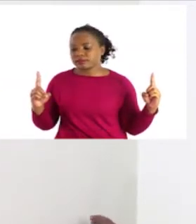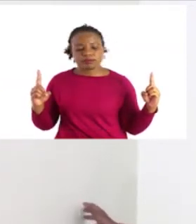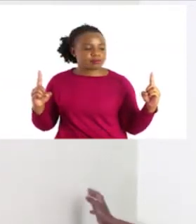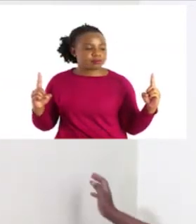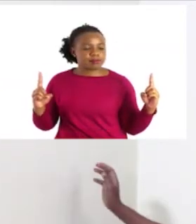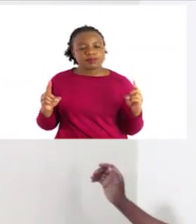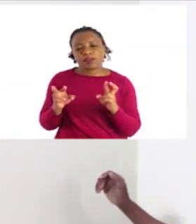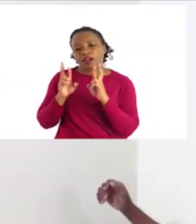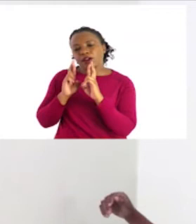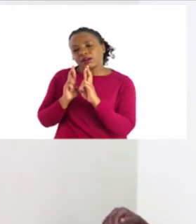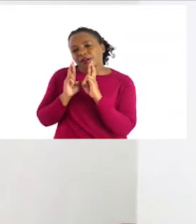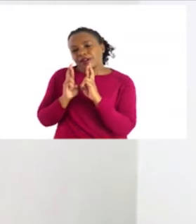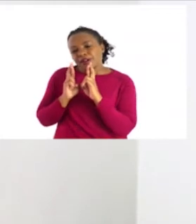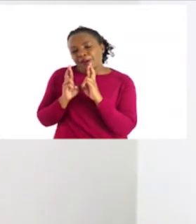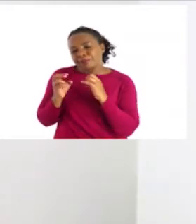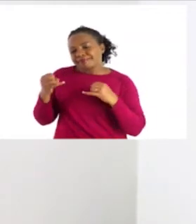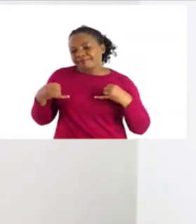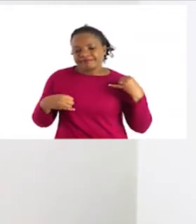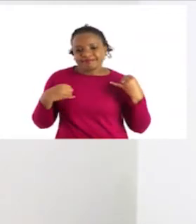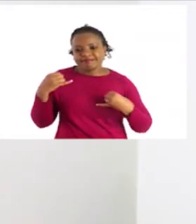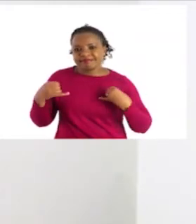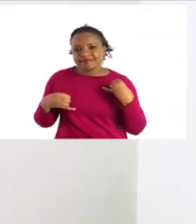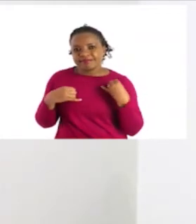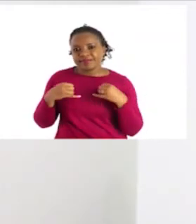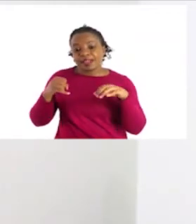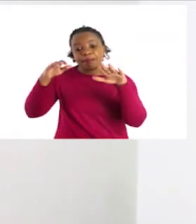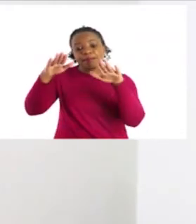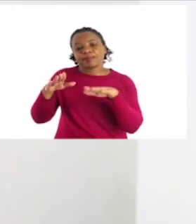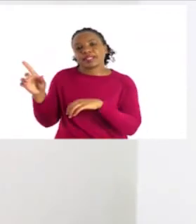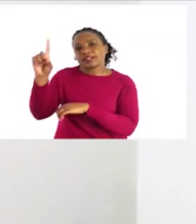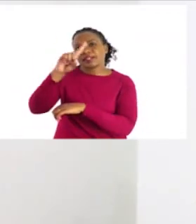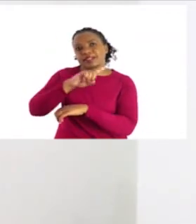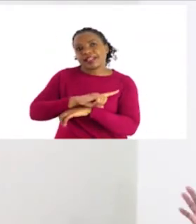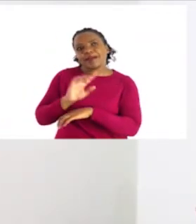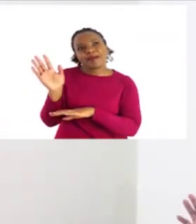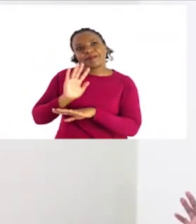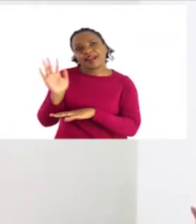I hope that you had fun. Have a blessed day.